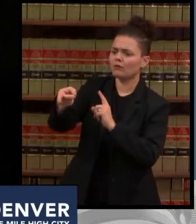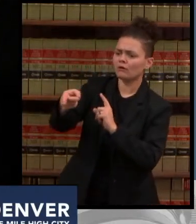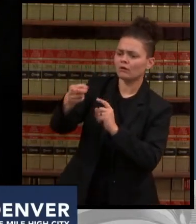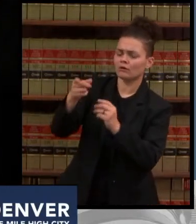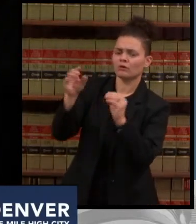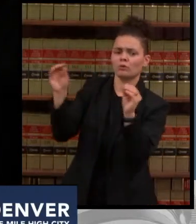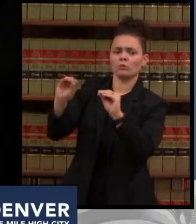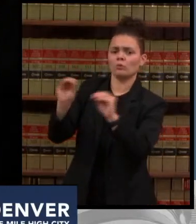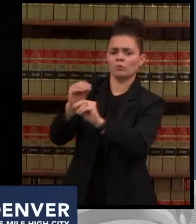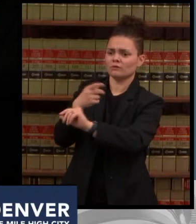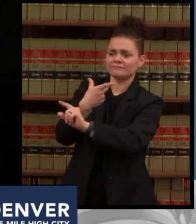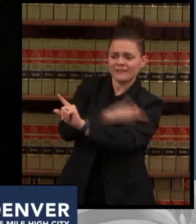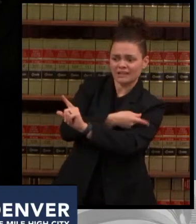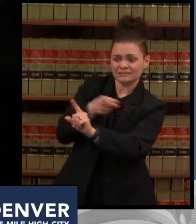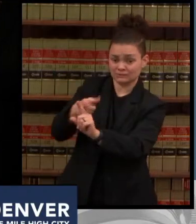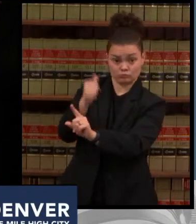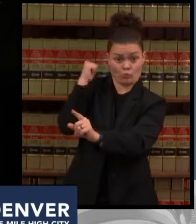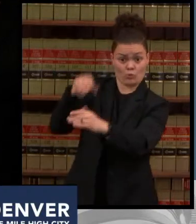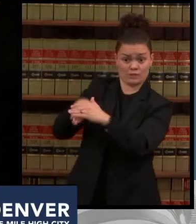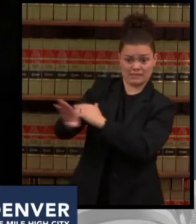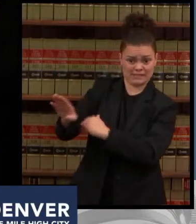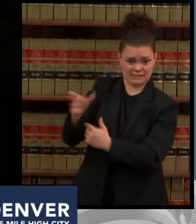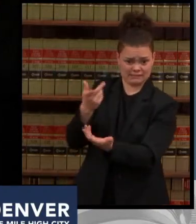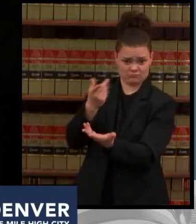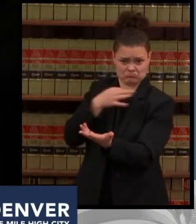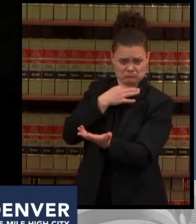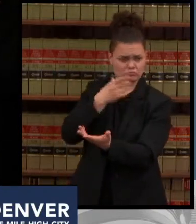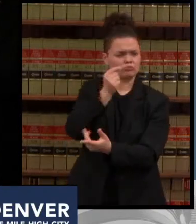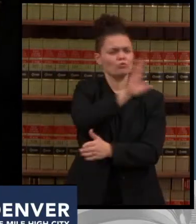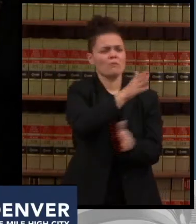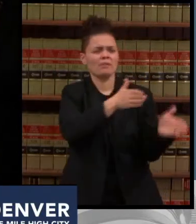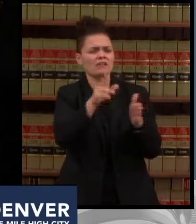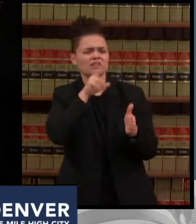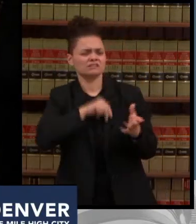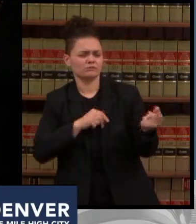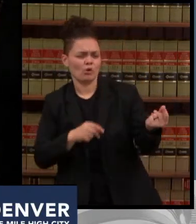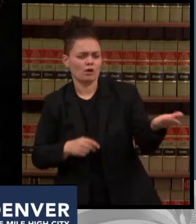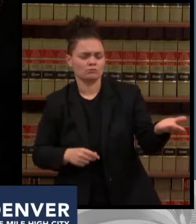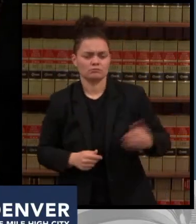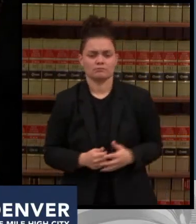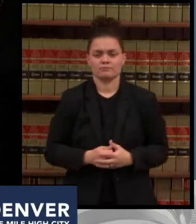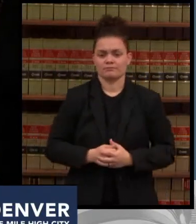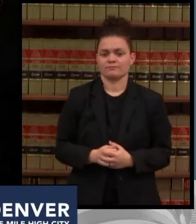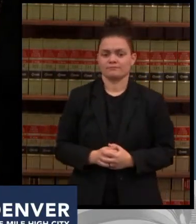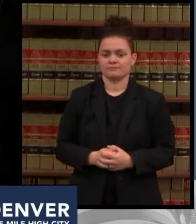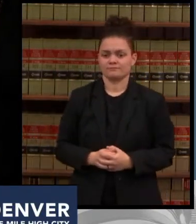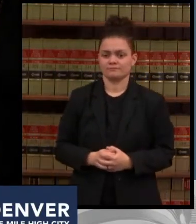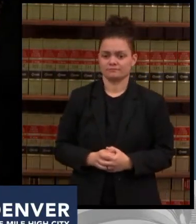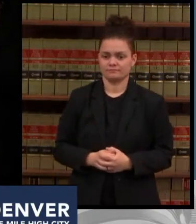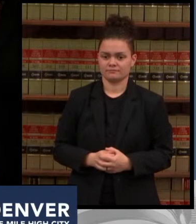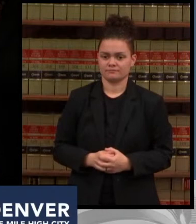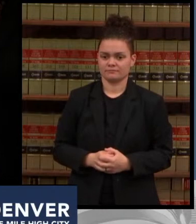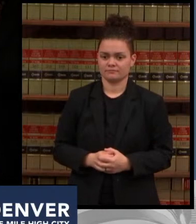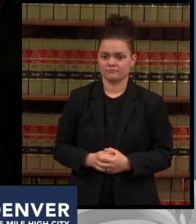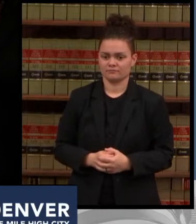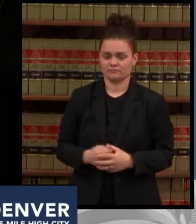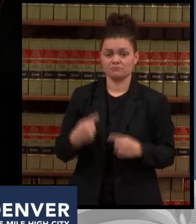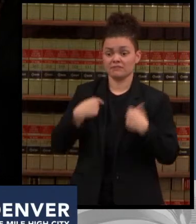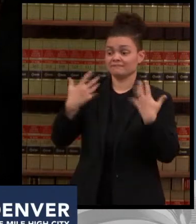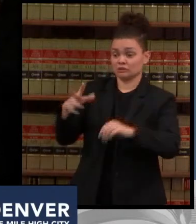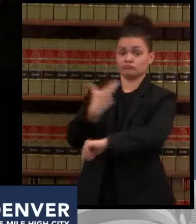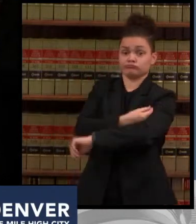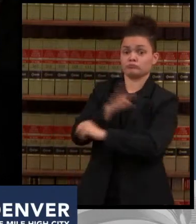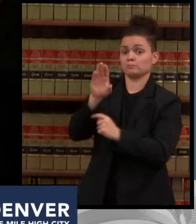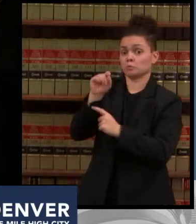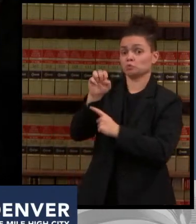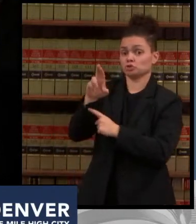first of all, I'm fully vaccinated and have received my booster shot, and I plan to be wearing masks going in and